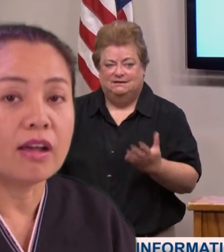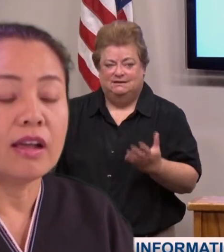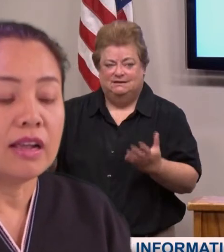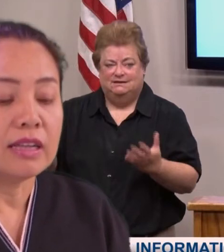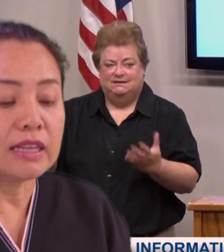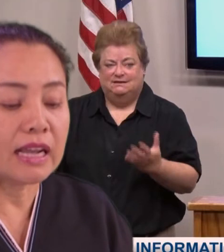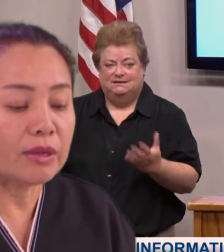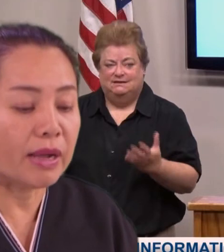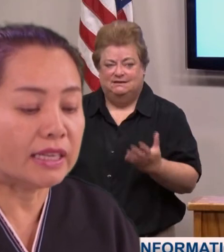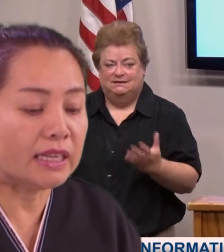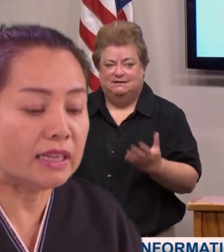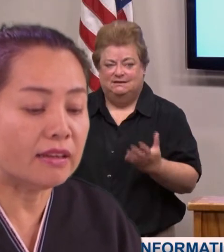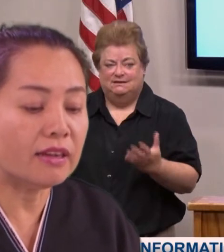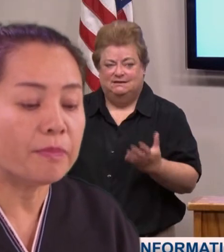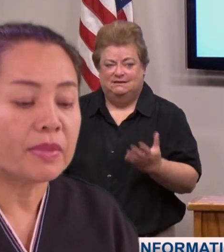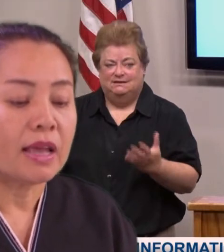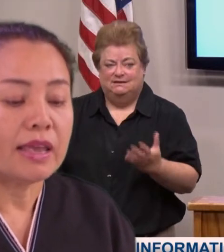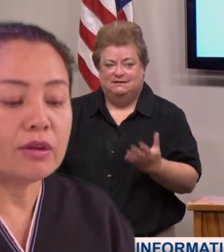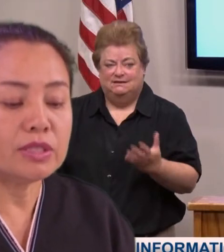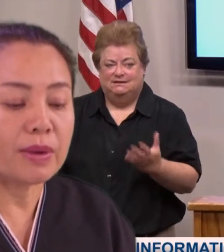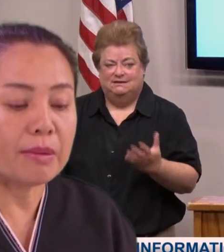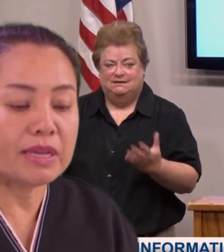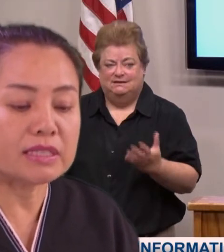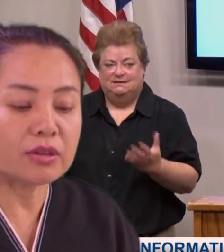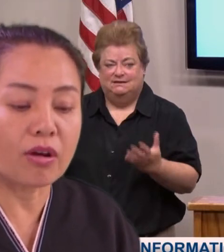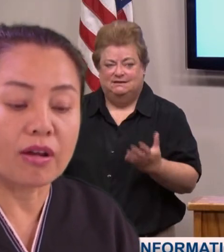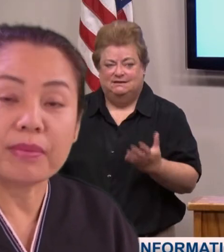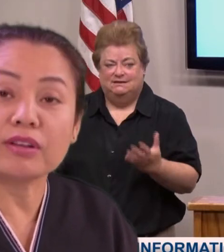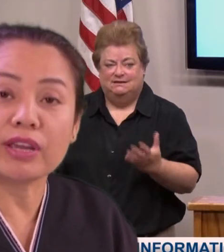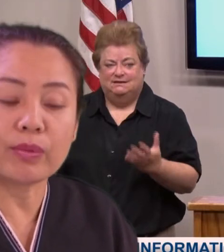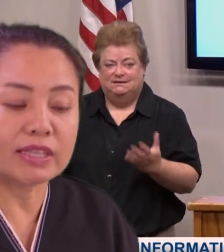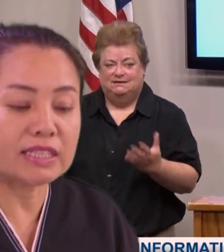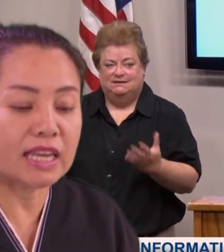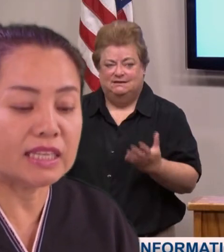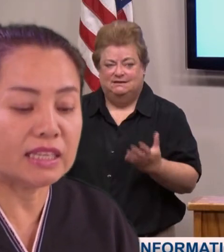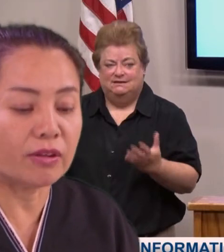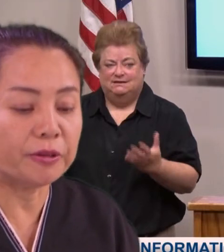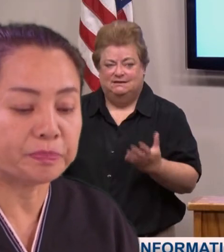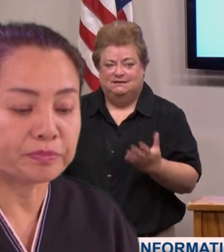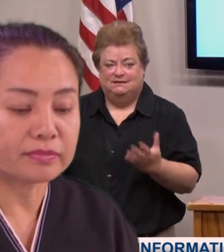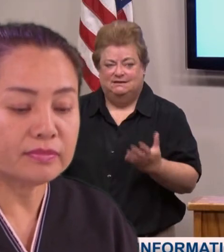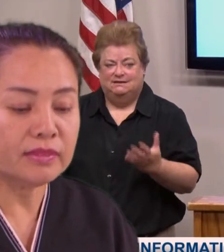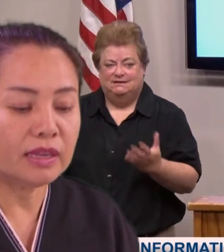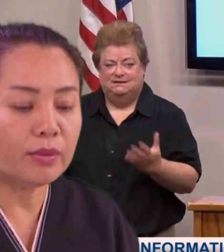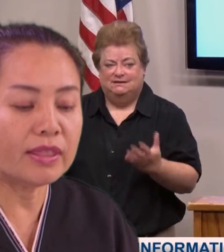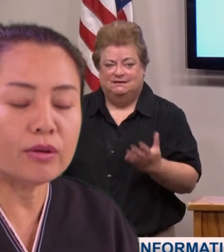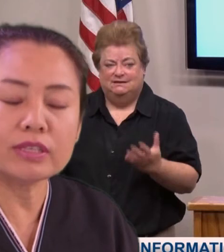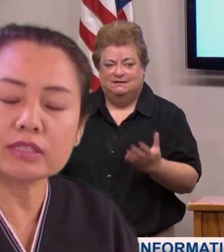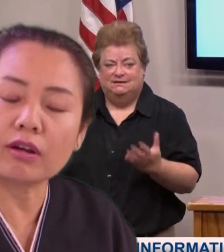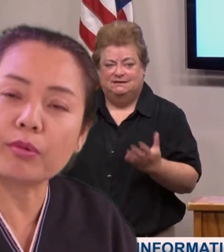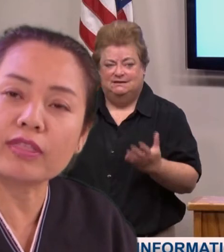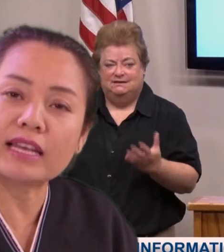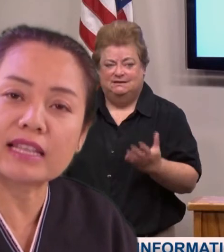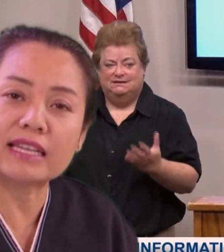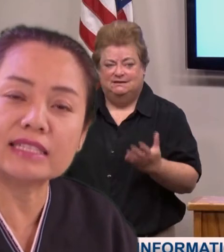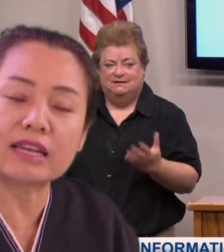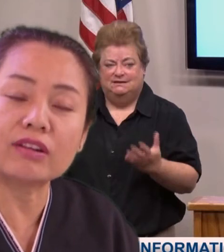If you questions about the health department, you can